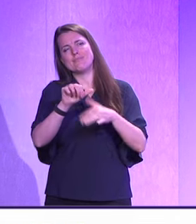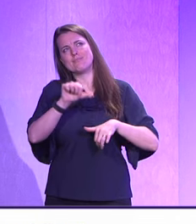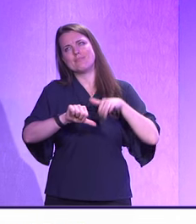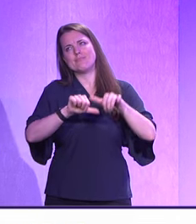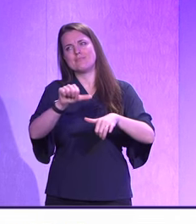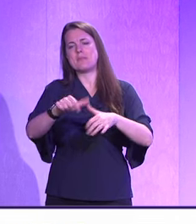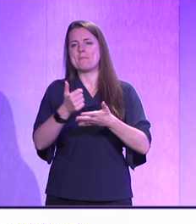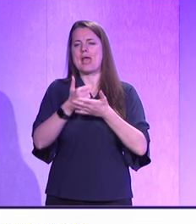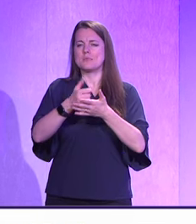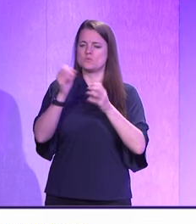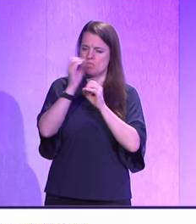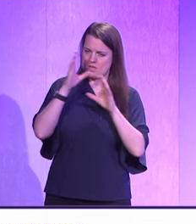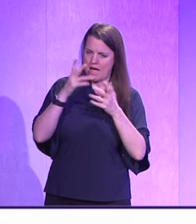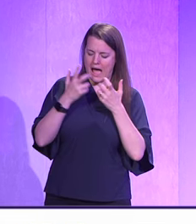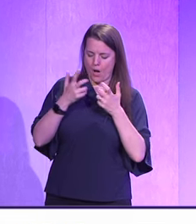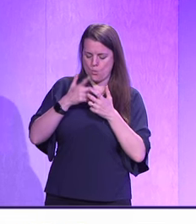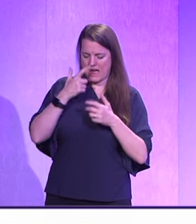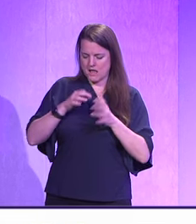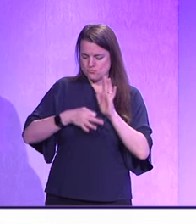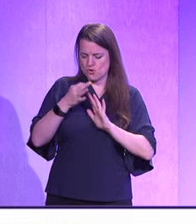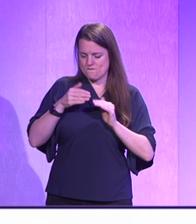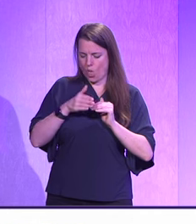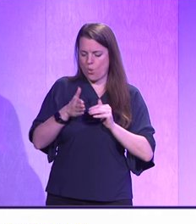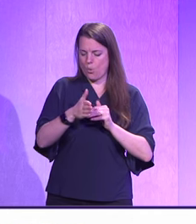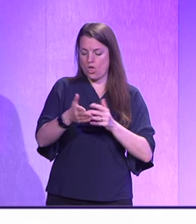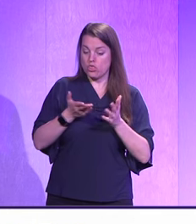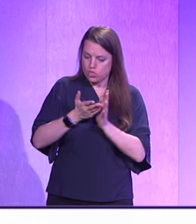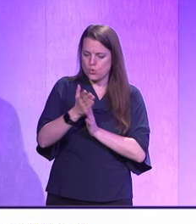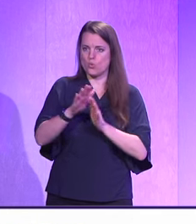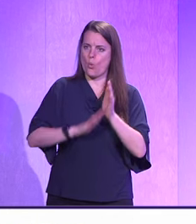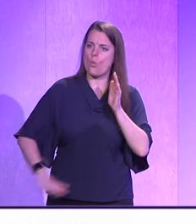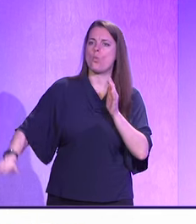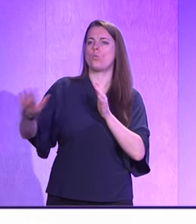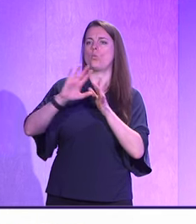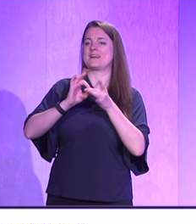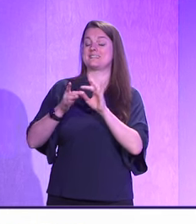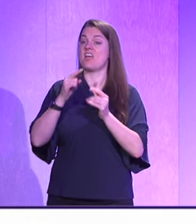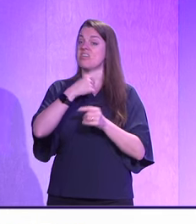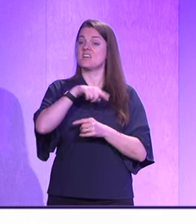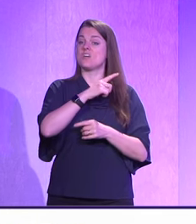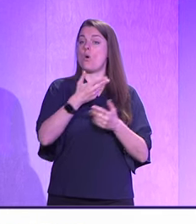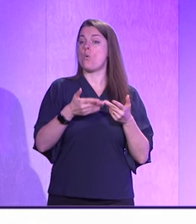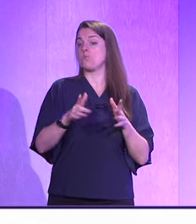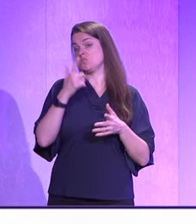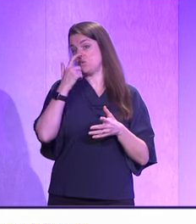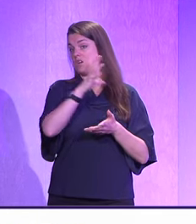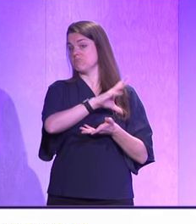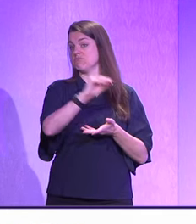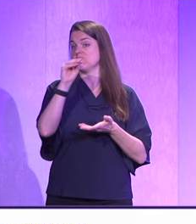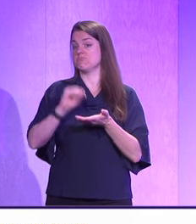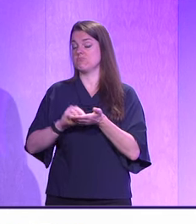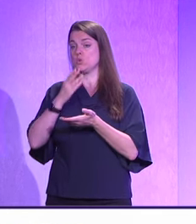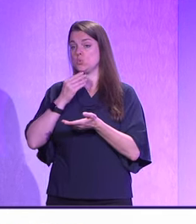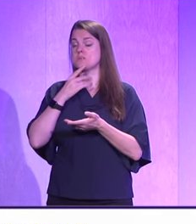through how we can get better flow across the organization. These techniques are all open, and you can go and use them. Key